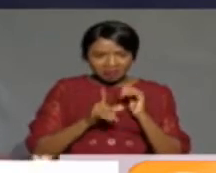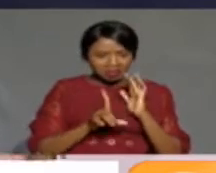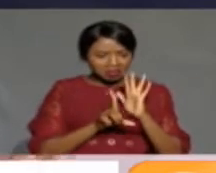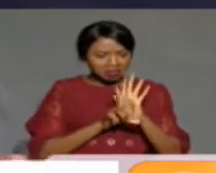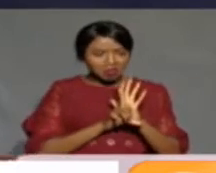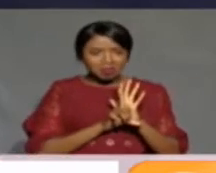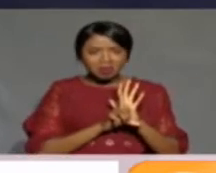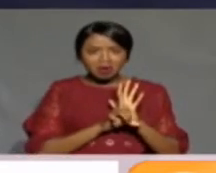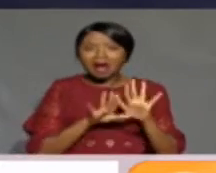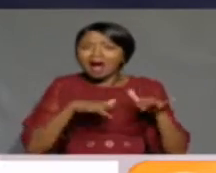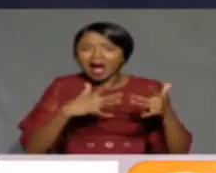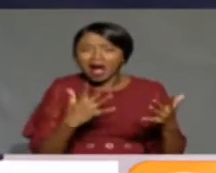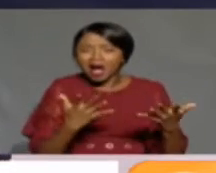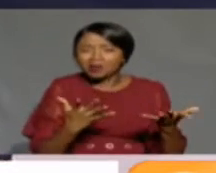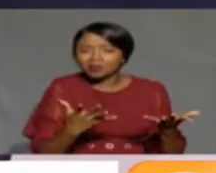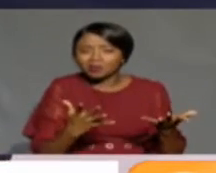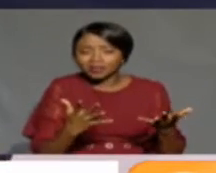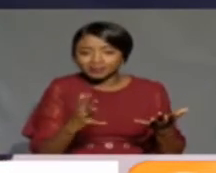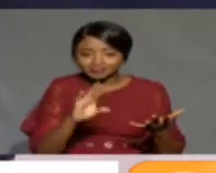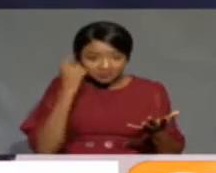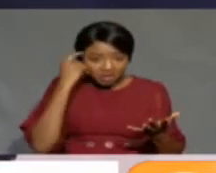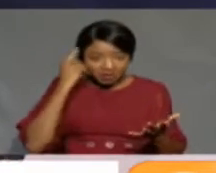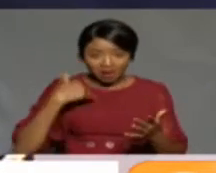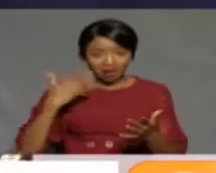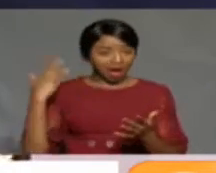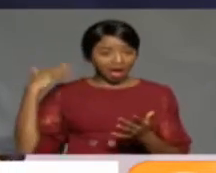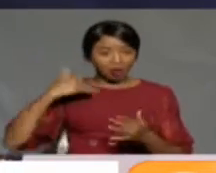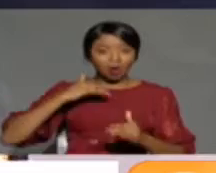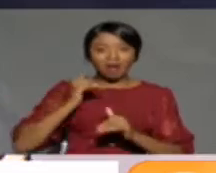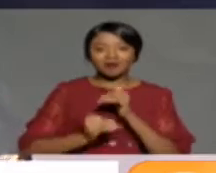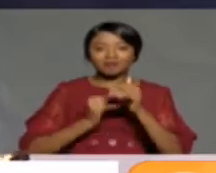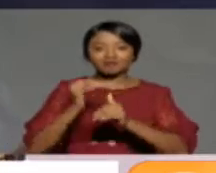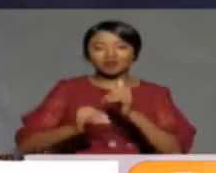there is a process that was done that enumerated about